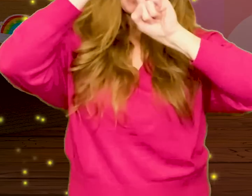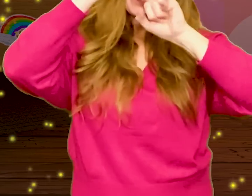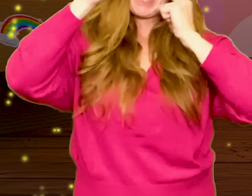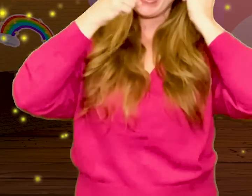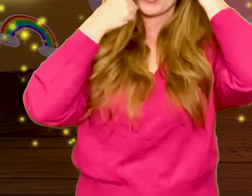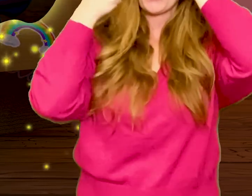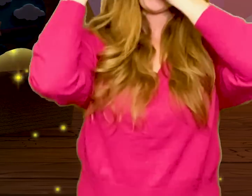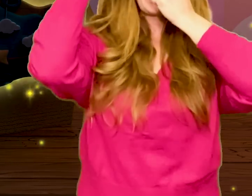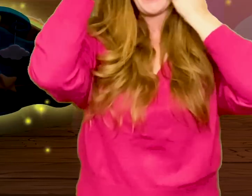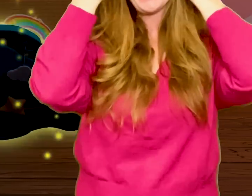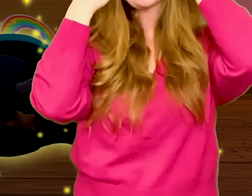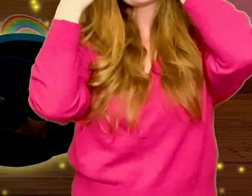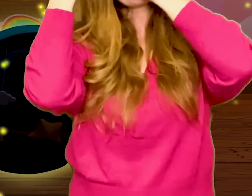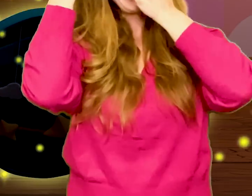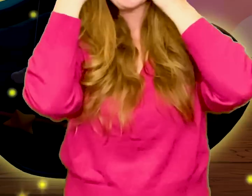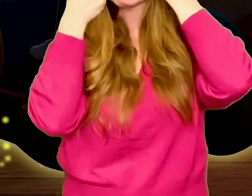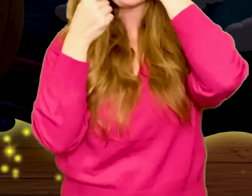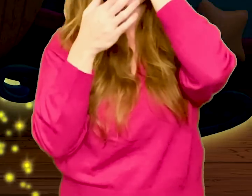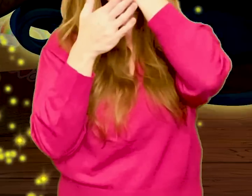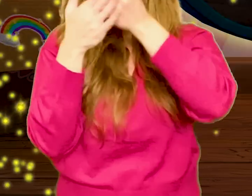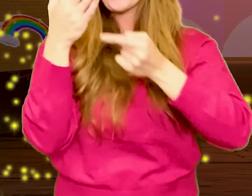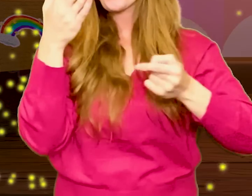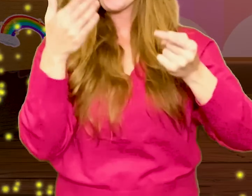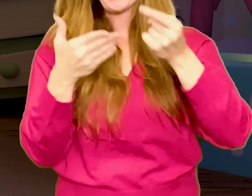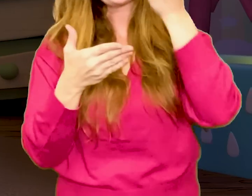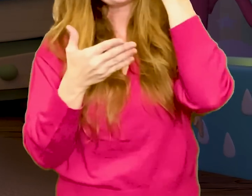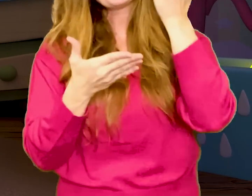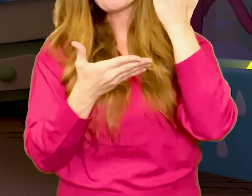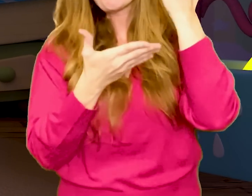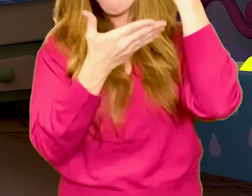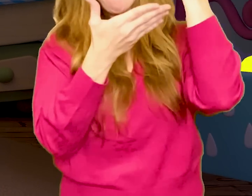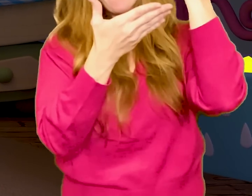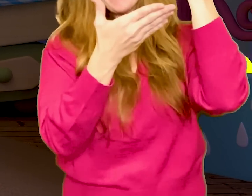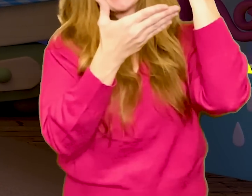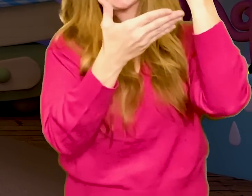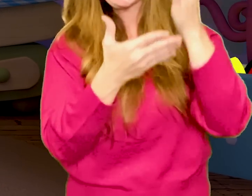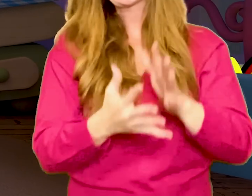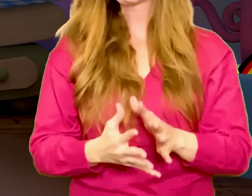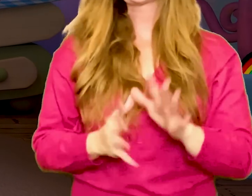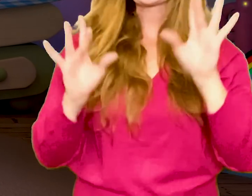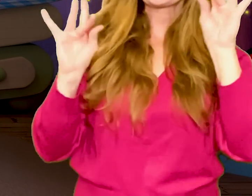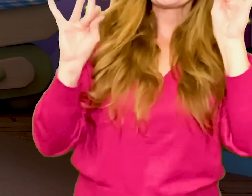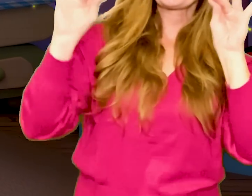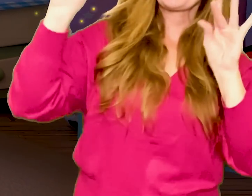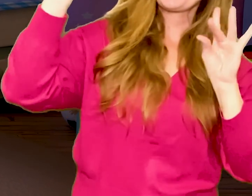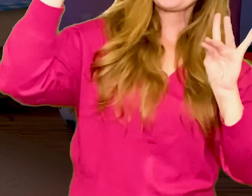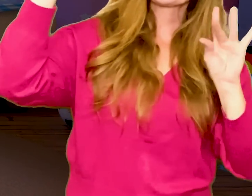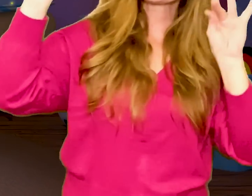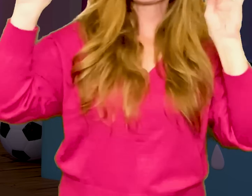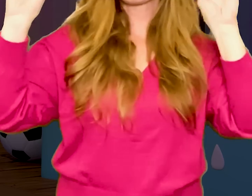how I wonder what you are twinkle